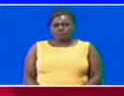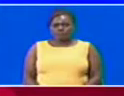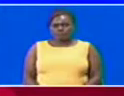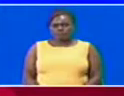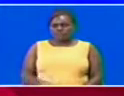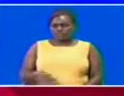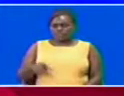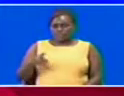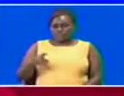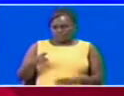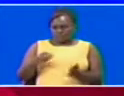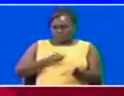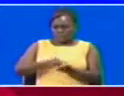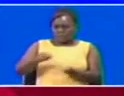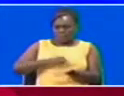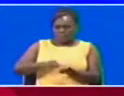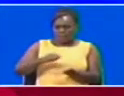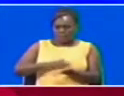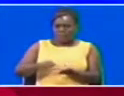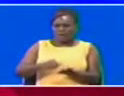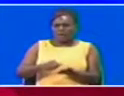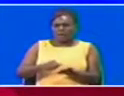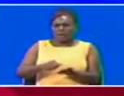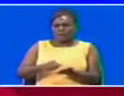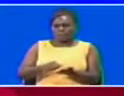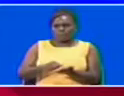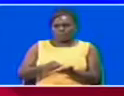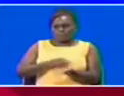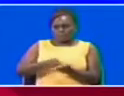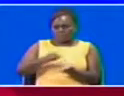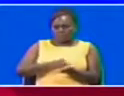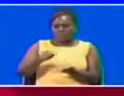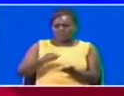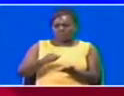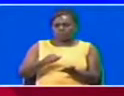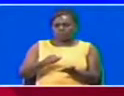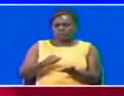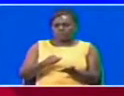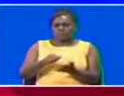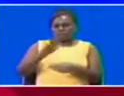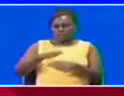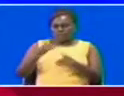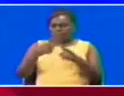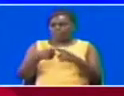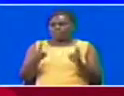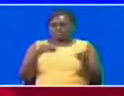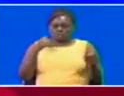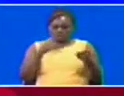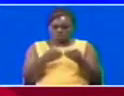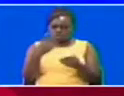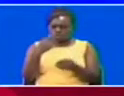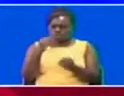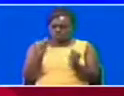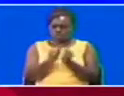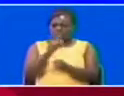and the advent of online publishing had been said will push publishing and printing business into oblivion, but close to a decade